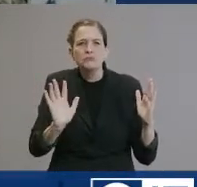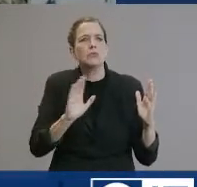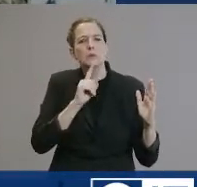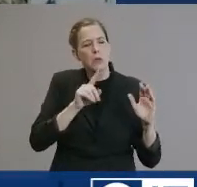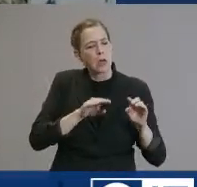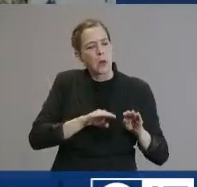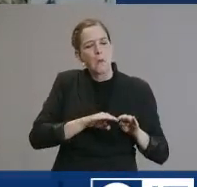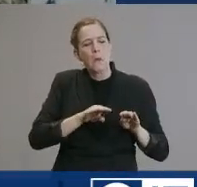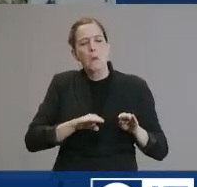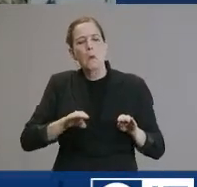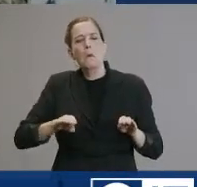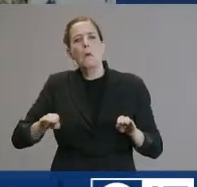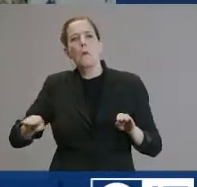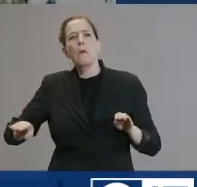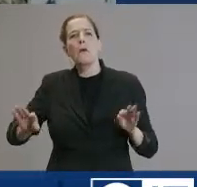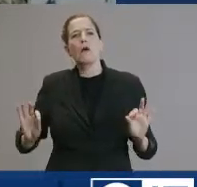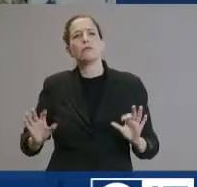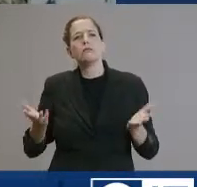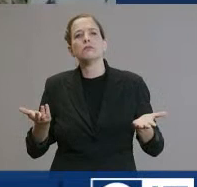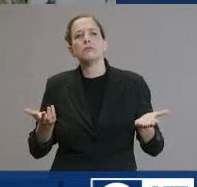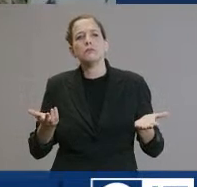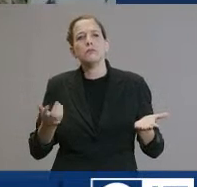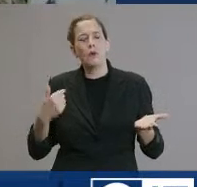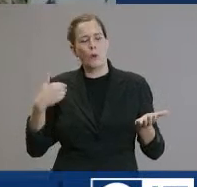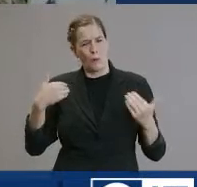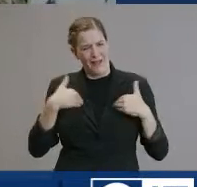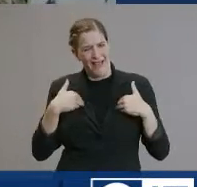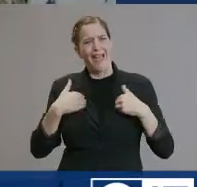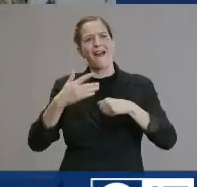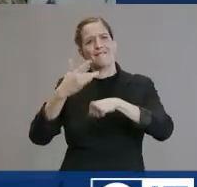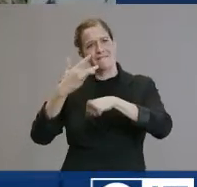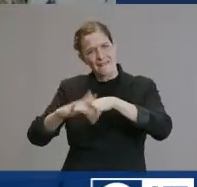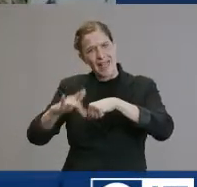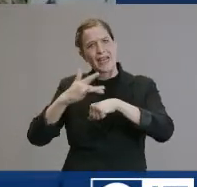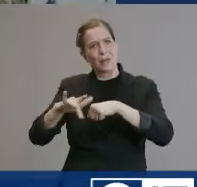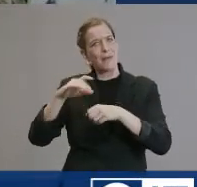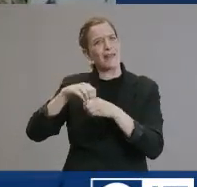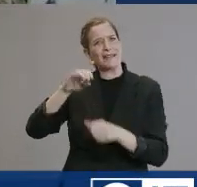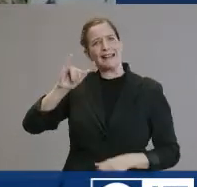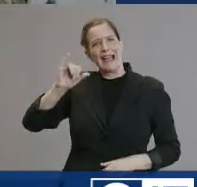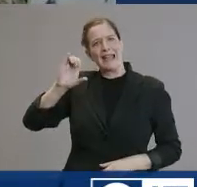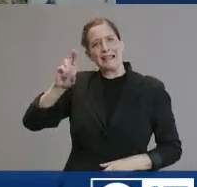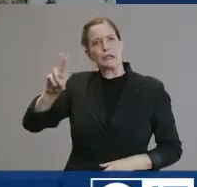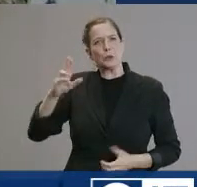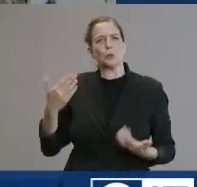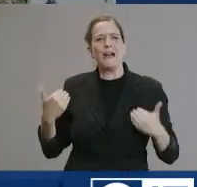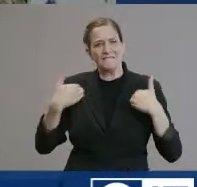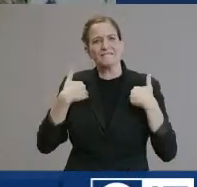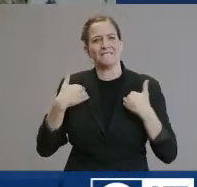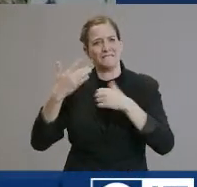intensive care unit hospital beds in Arizona today.